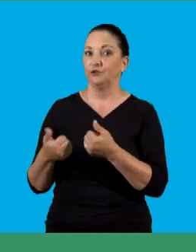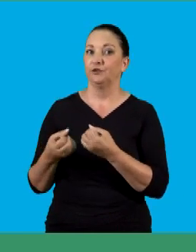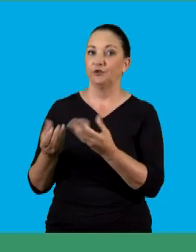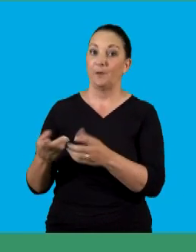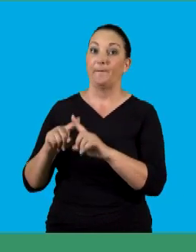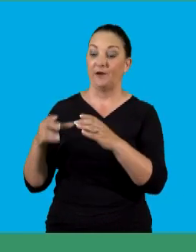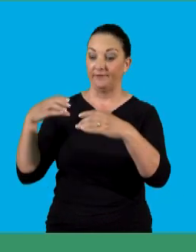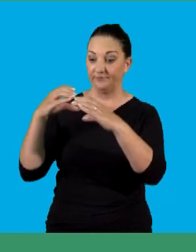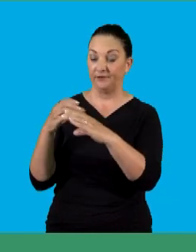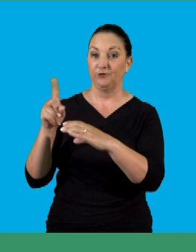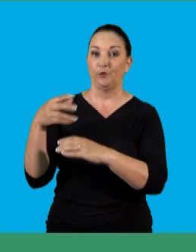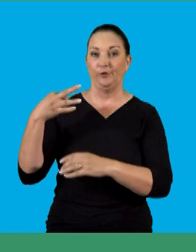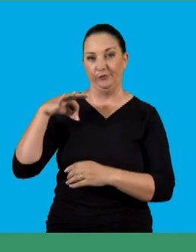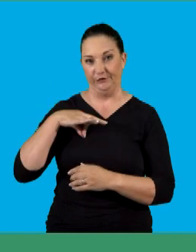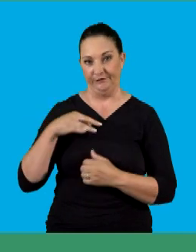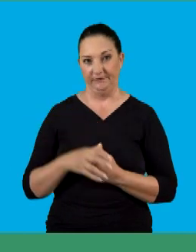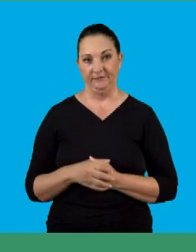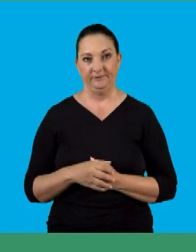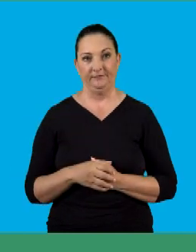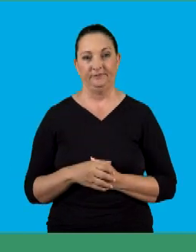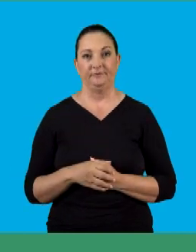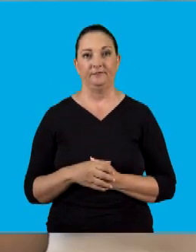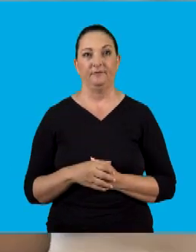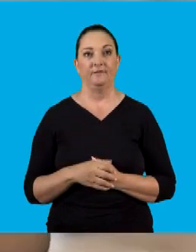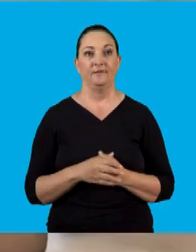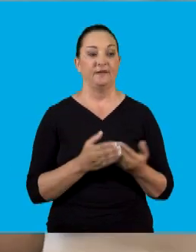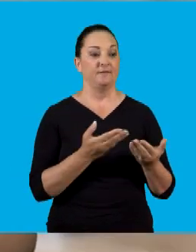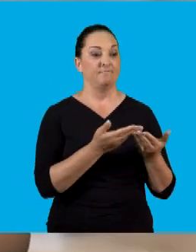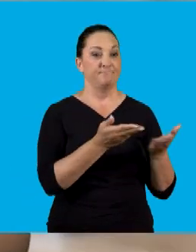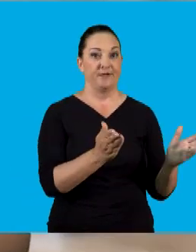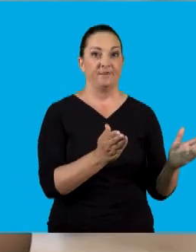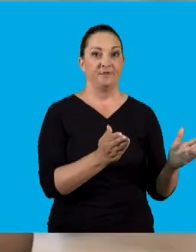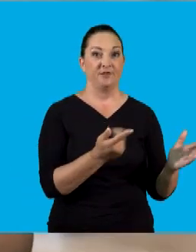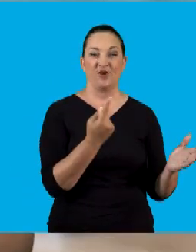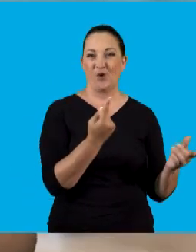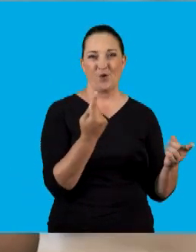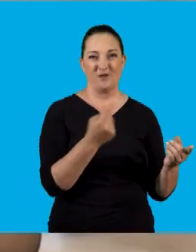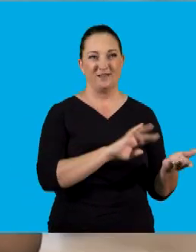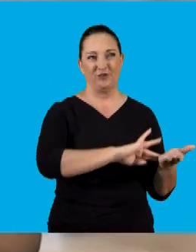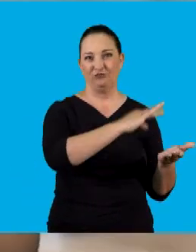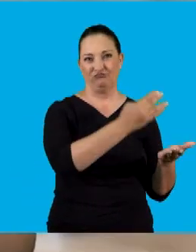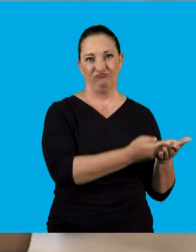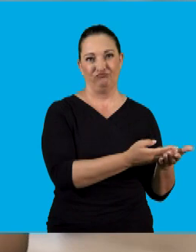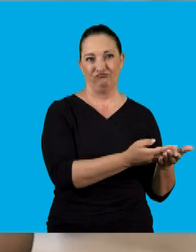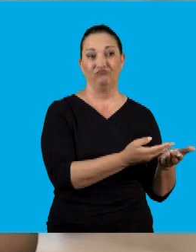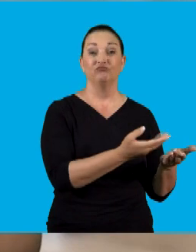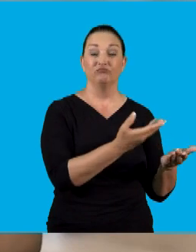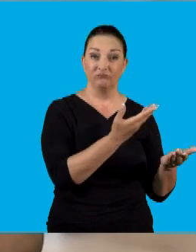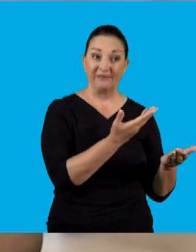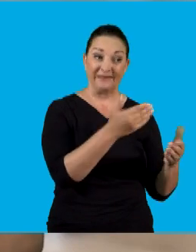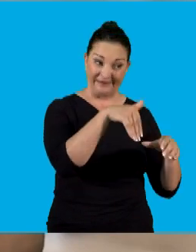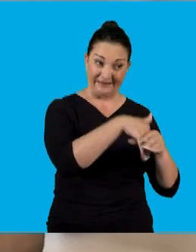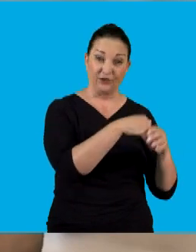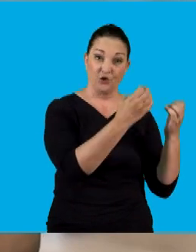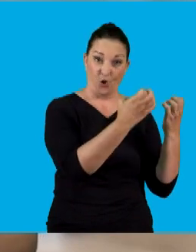of making a profit. So obviously, yes, the public sector, not to say it's just a charity. They are part